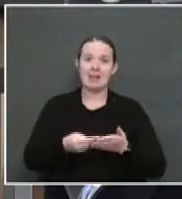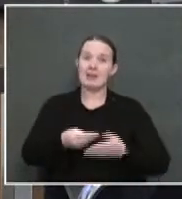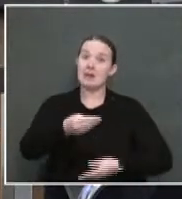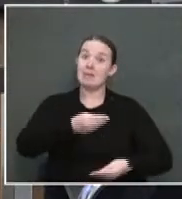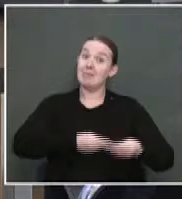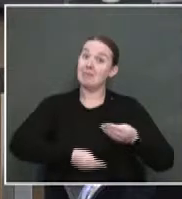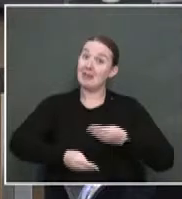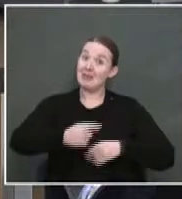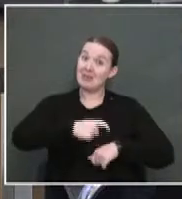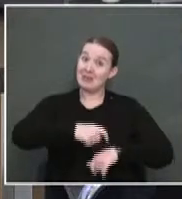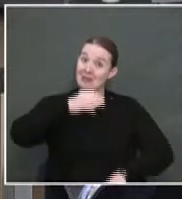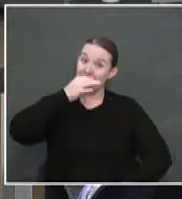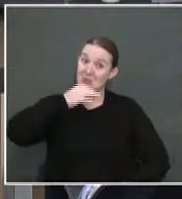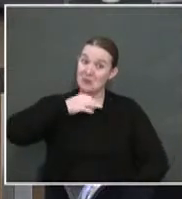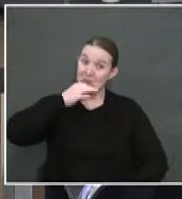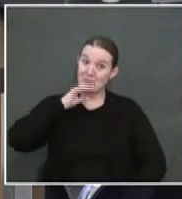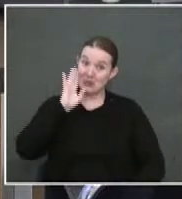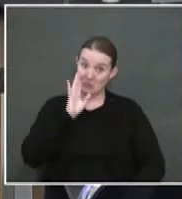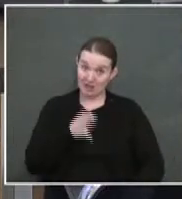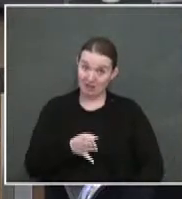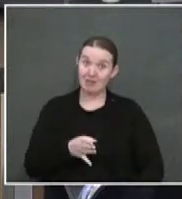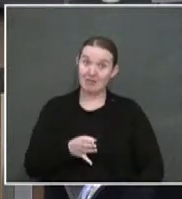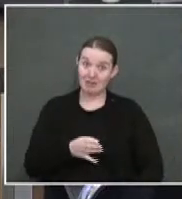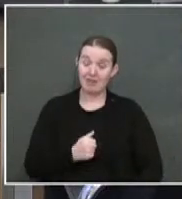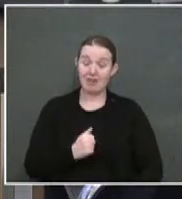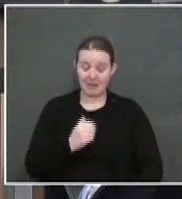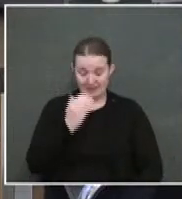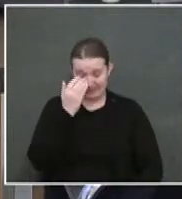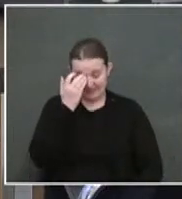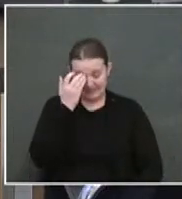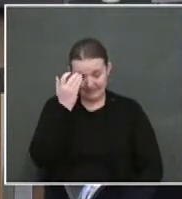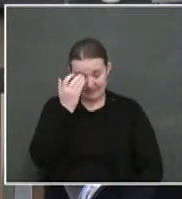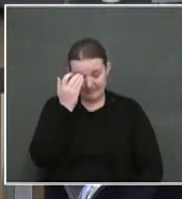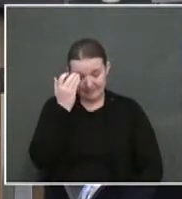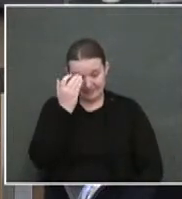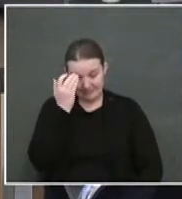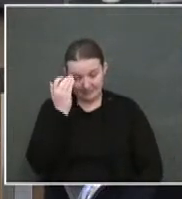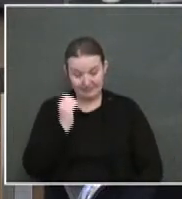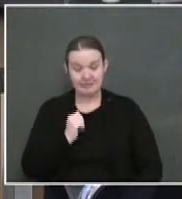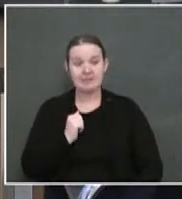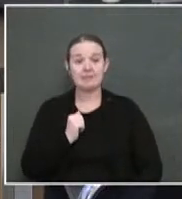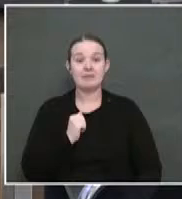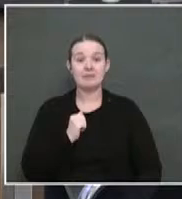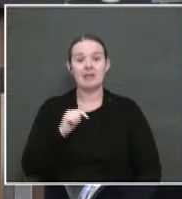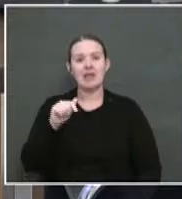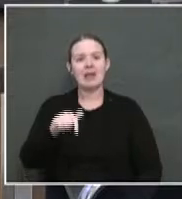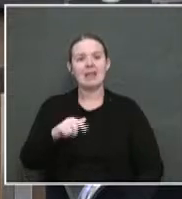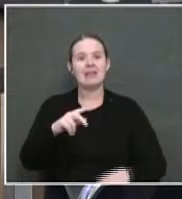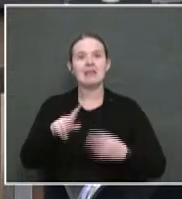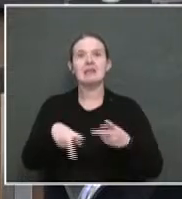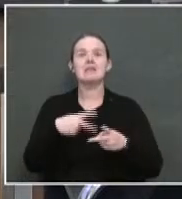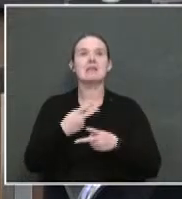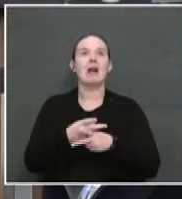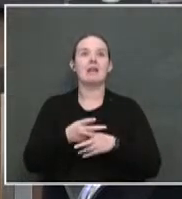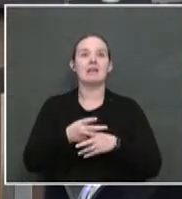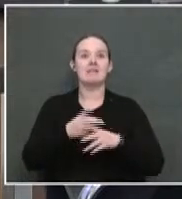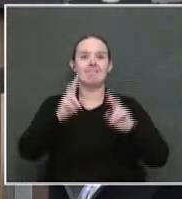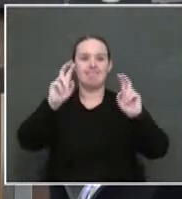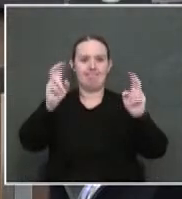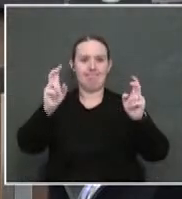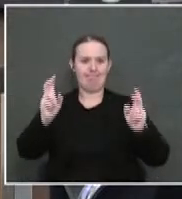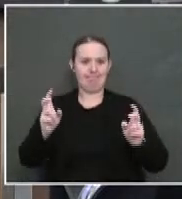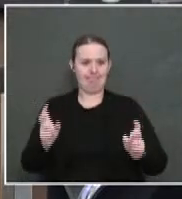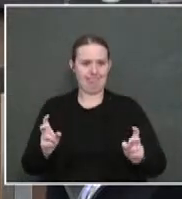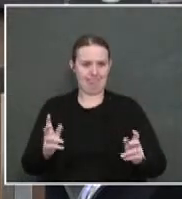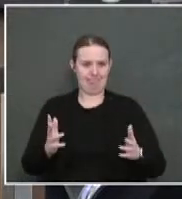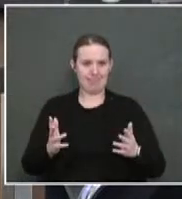budget season's coming up again here pretty soon, and these issues when we talk